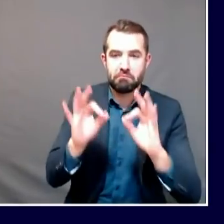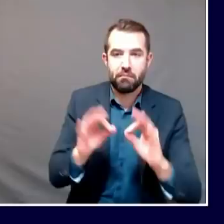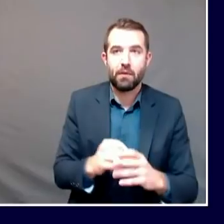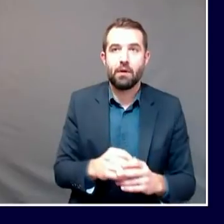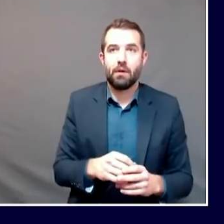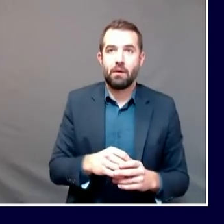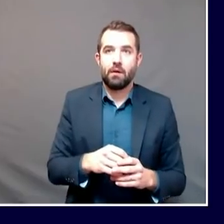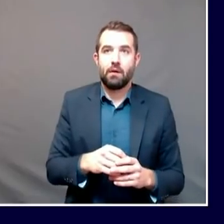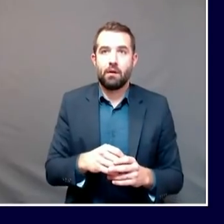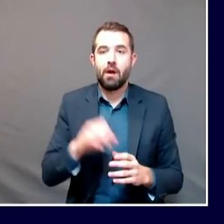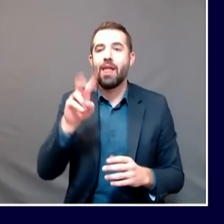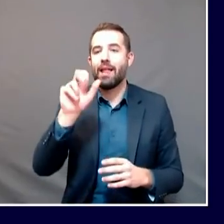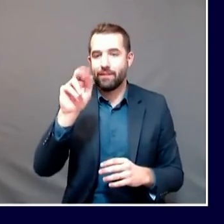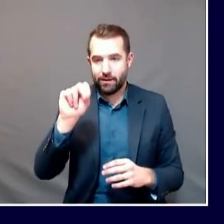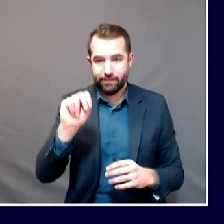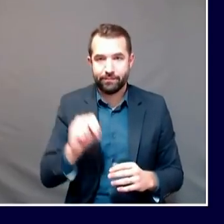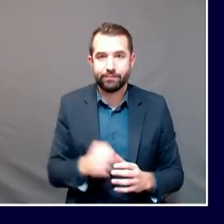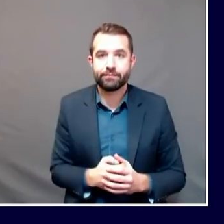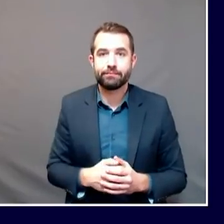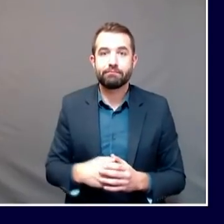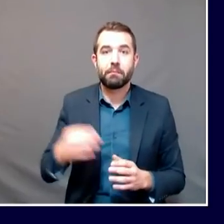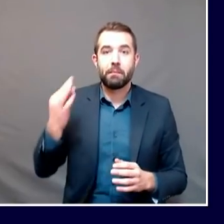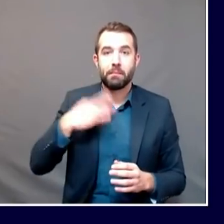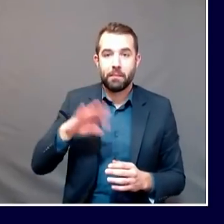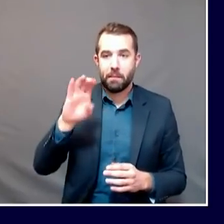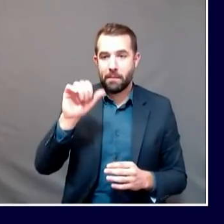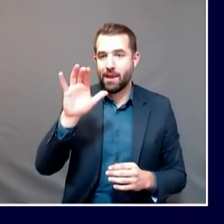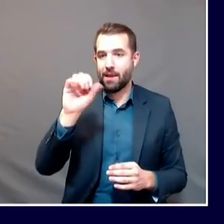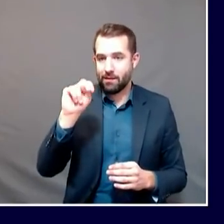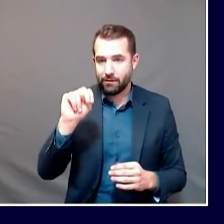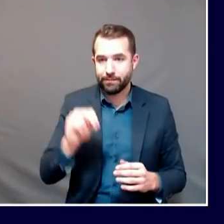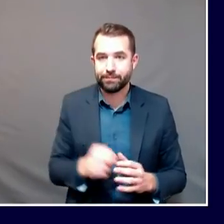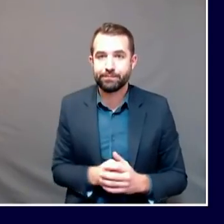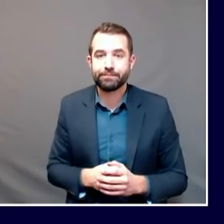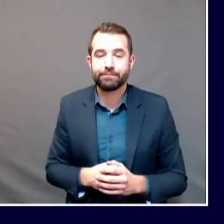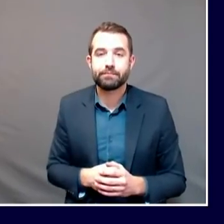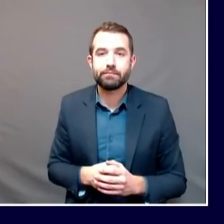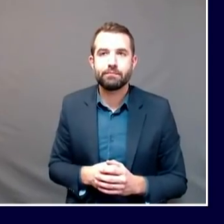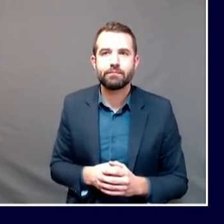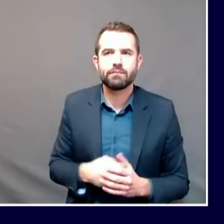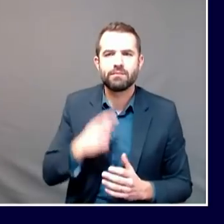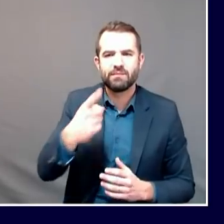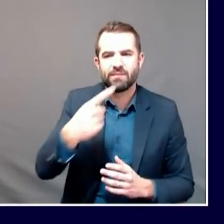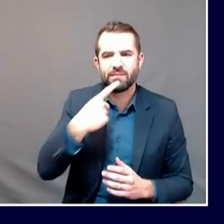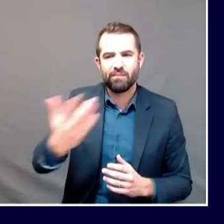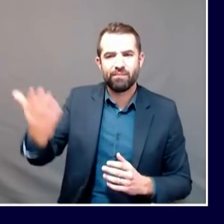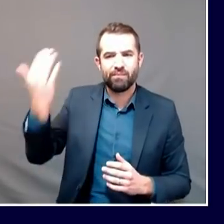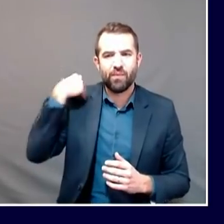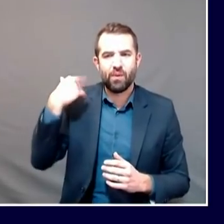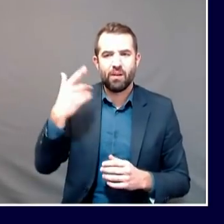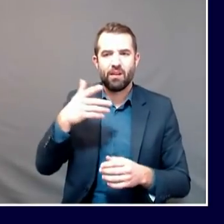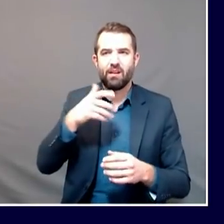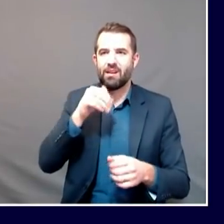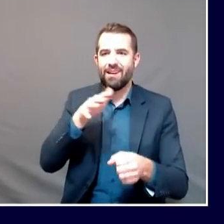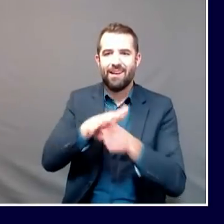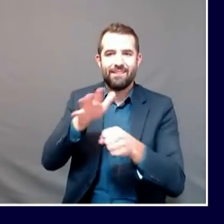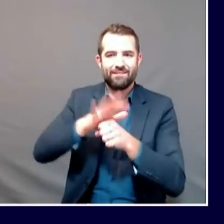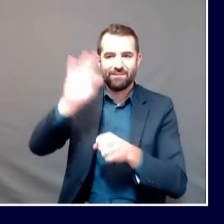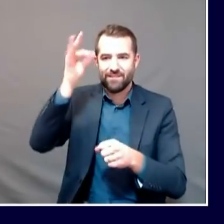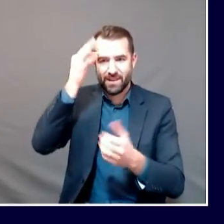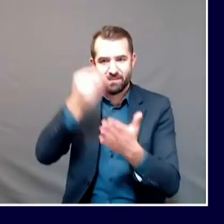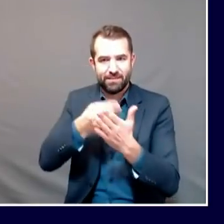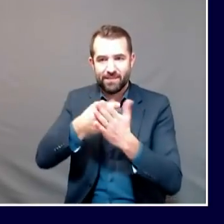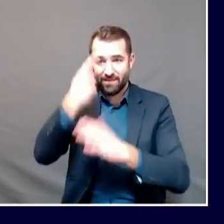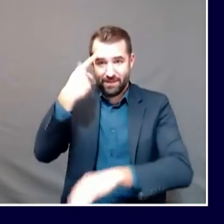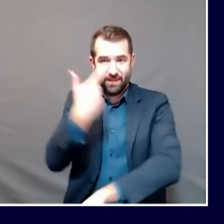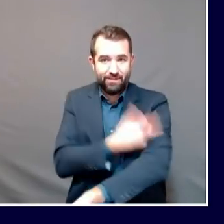next. Hi, Dr. Shah, thank you. You said in the past that not enough federal funding for vaccine distribution could affect